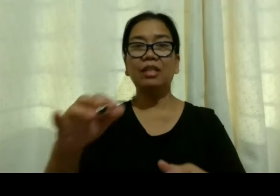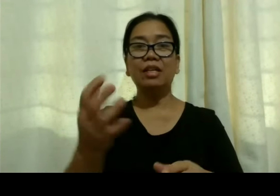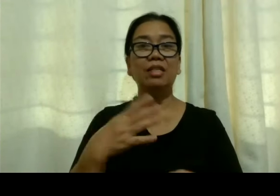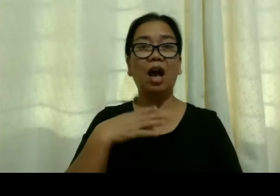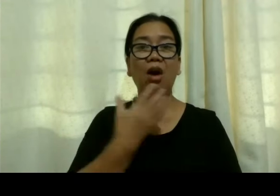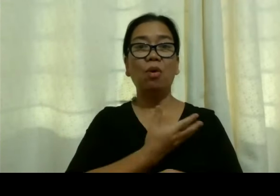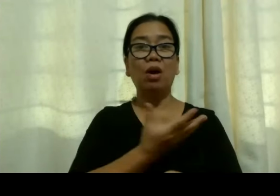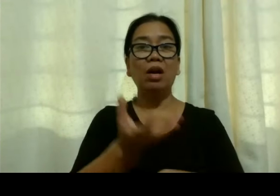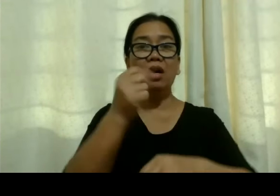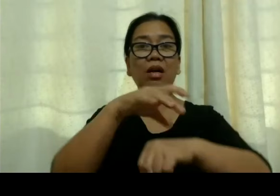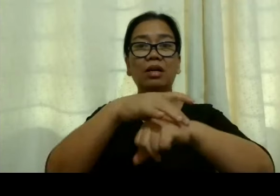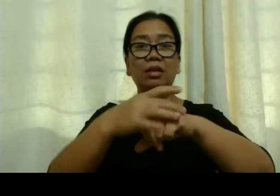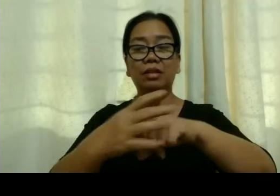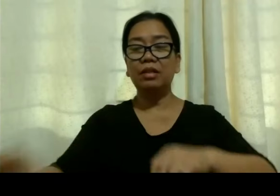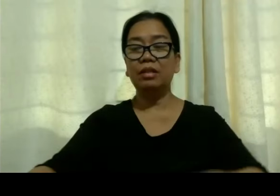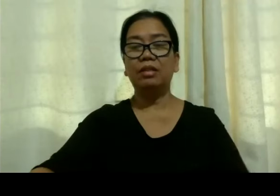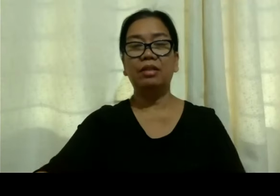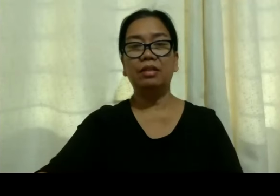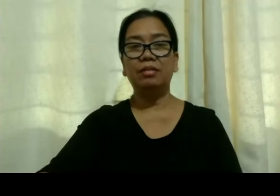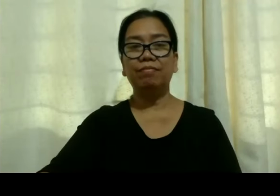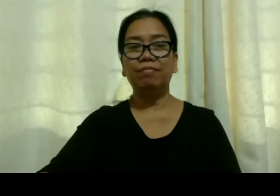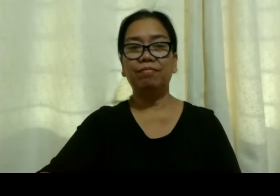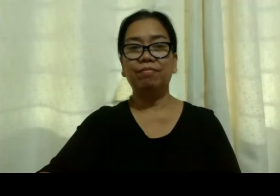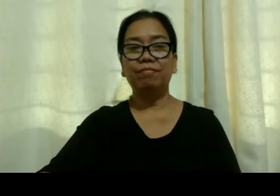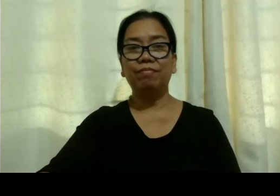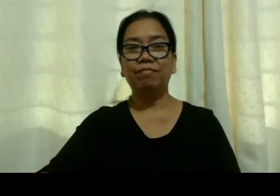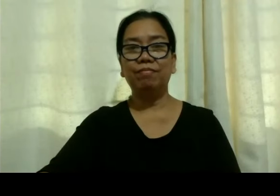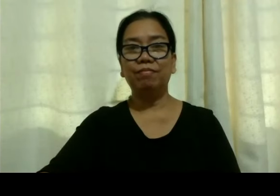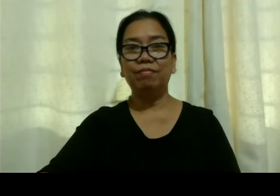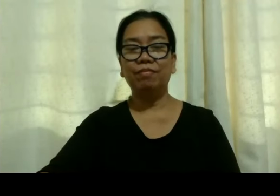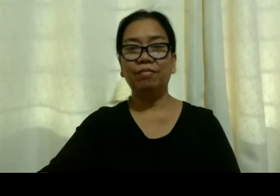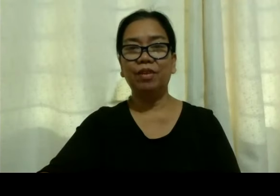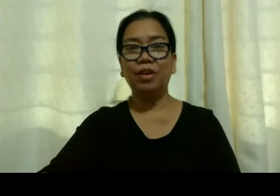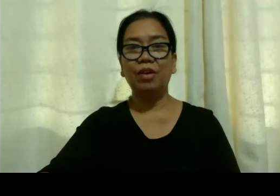Yes, that's our Earth.